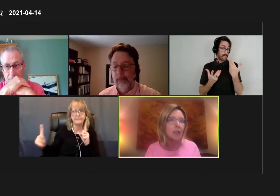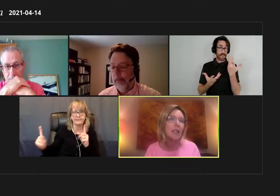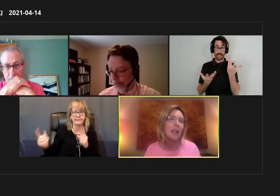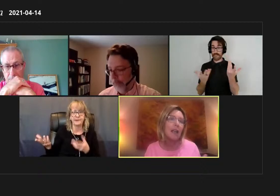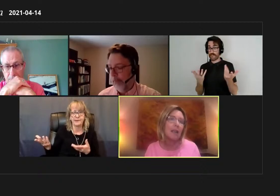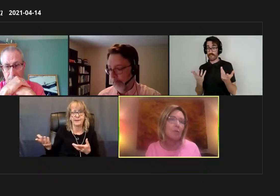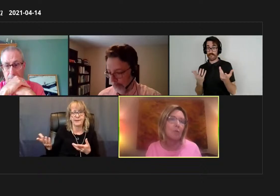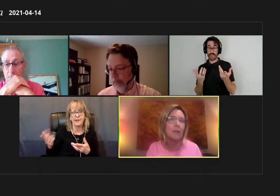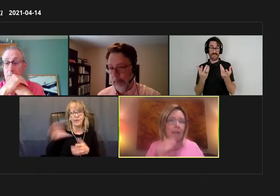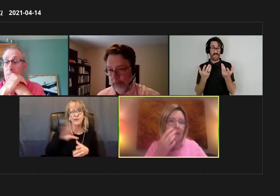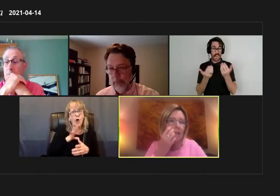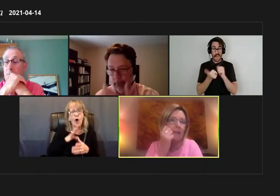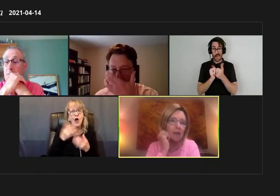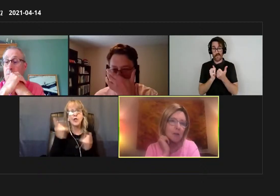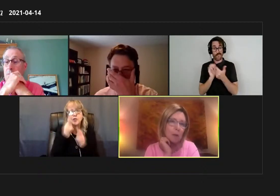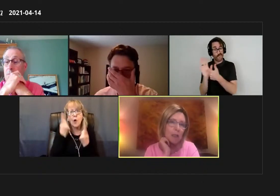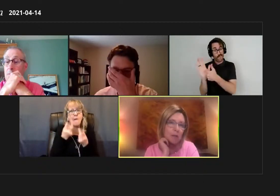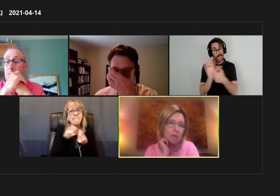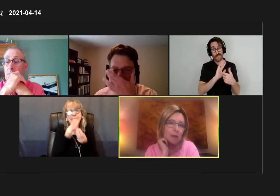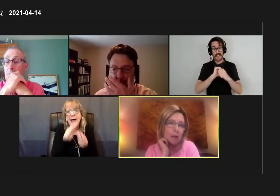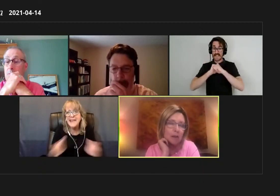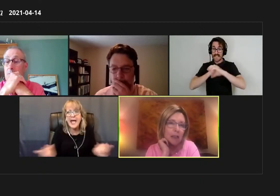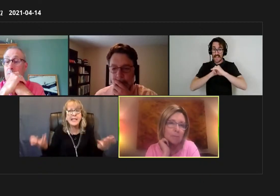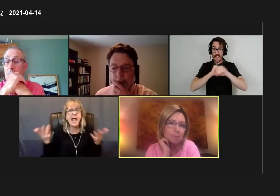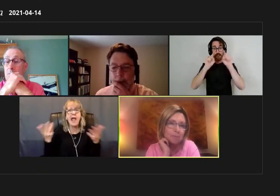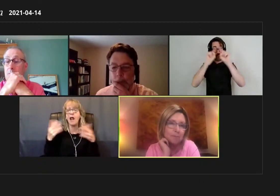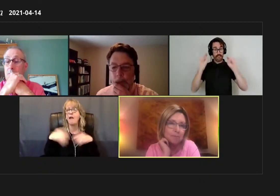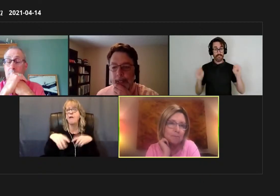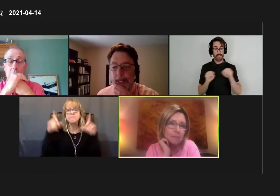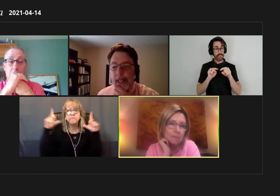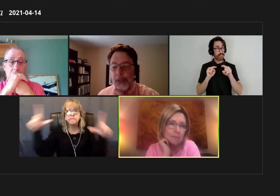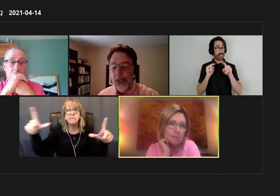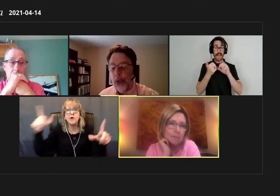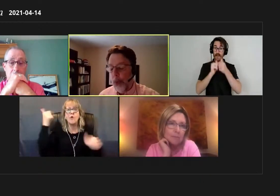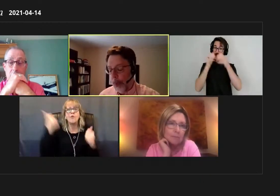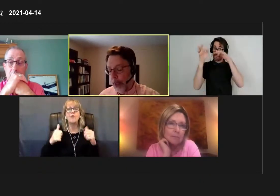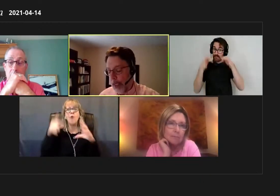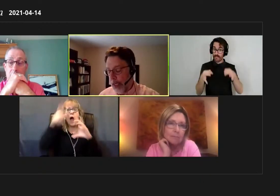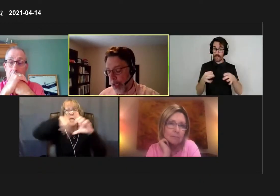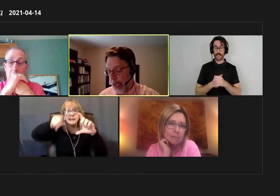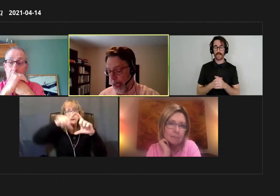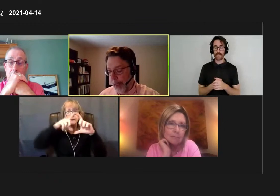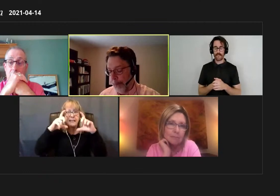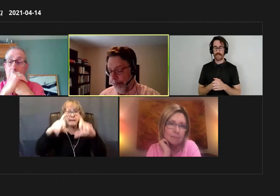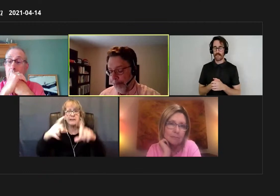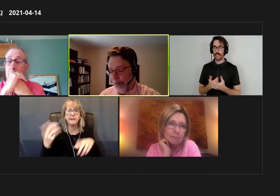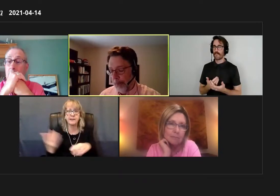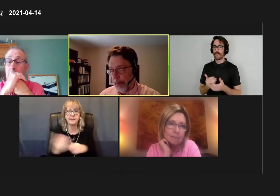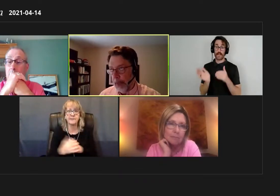signage? And what's that Section 22 going to look like? Right. So the